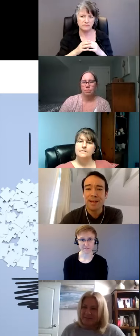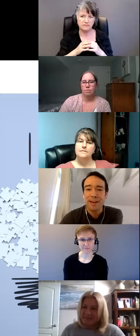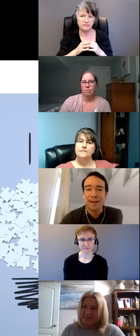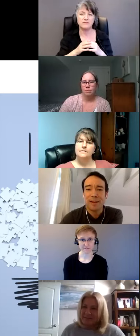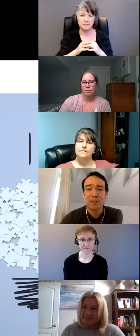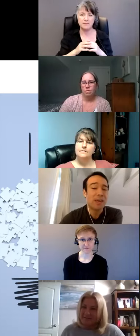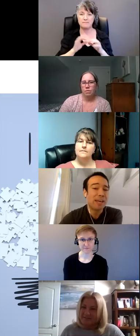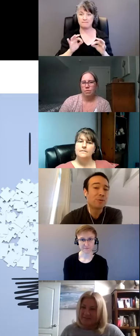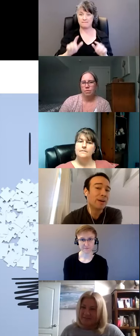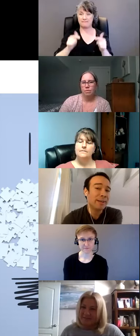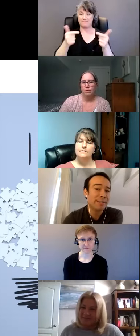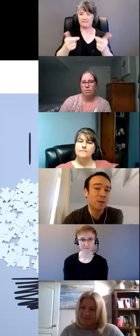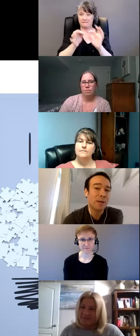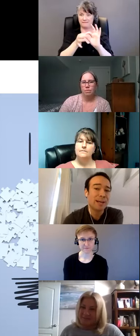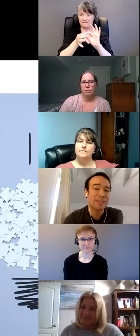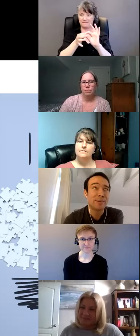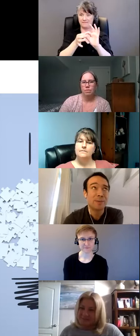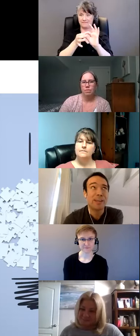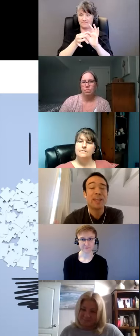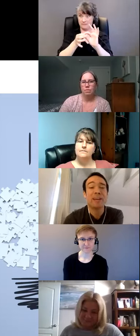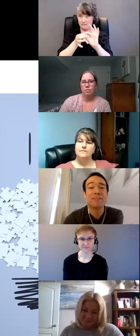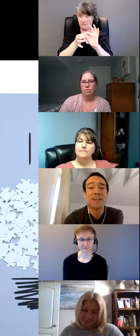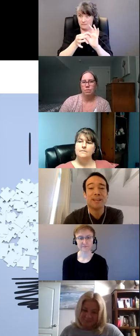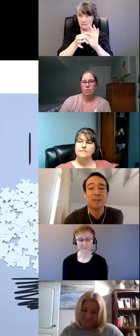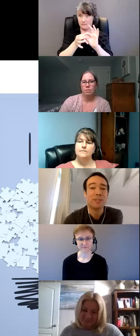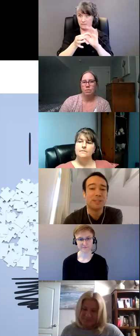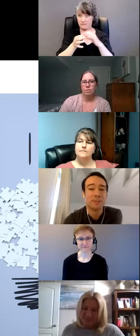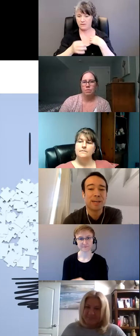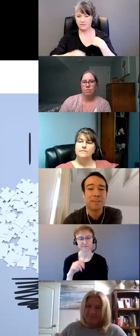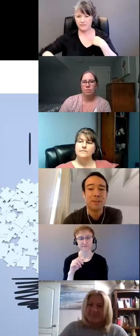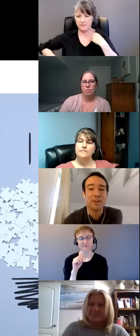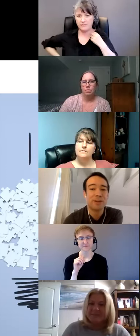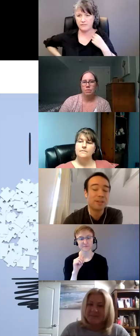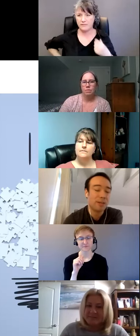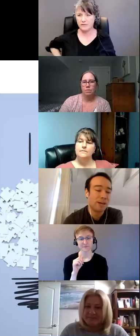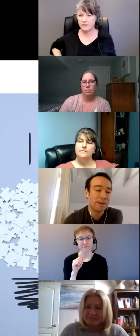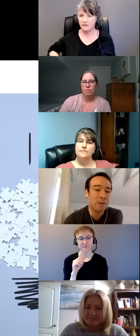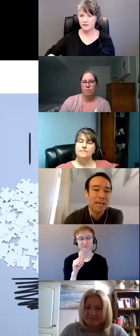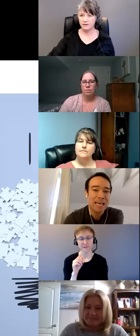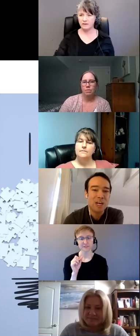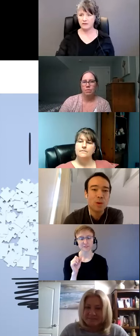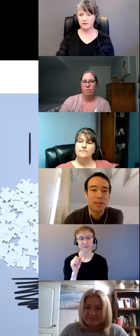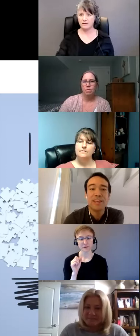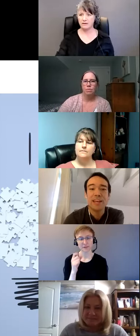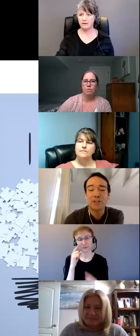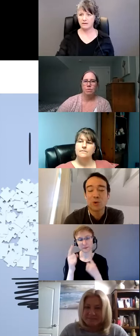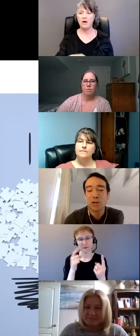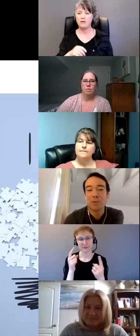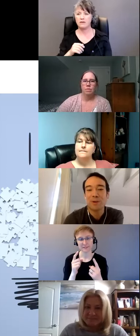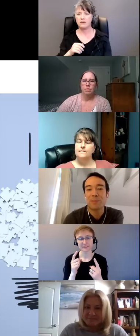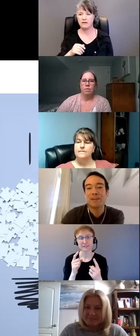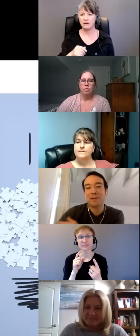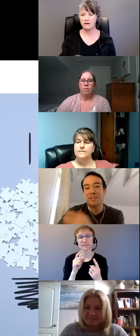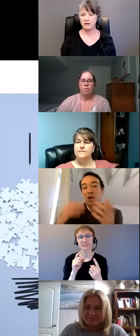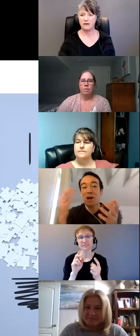then also thinking broadly, so as we're thinking in the area of diagnoses, right? I mentioned, in the story, we've